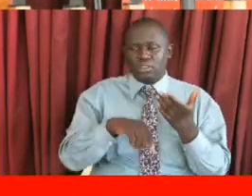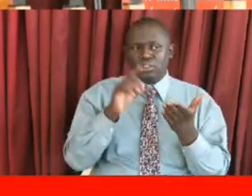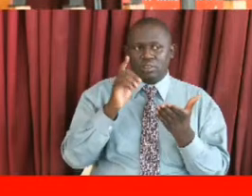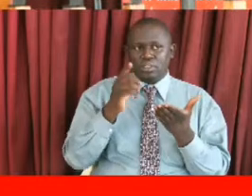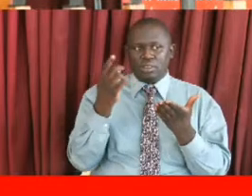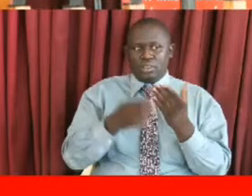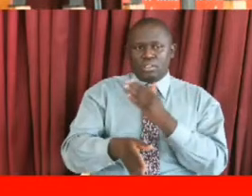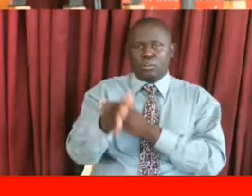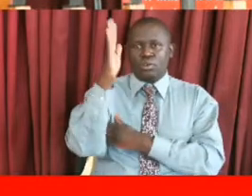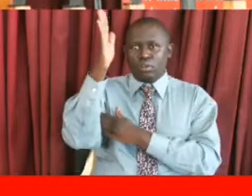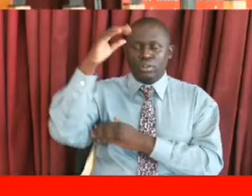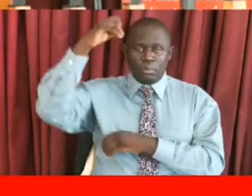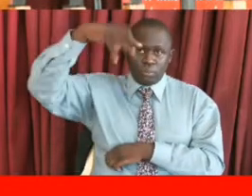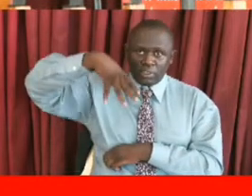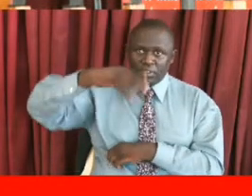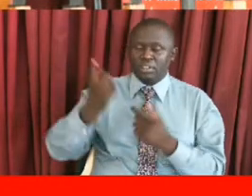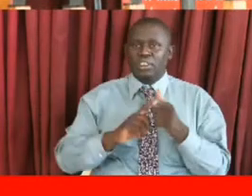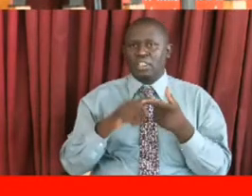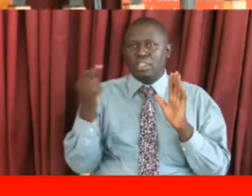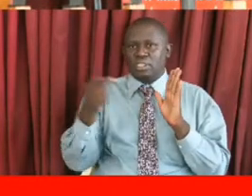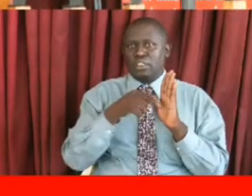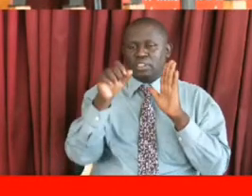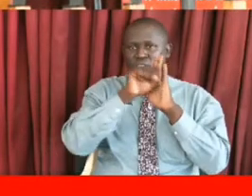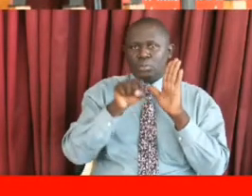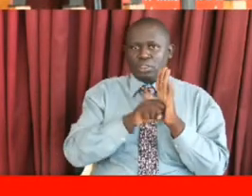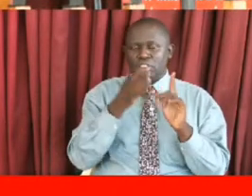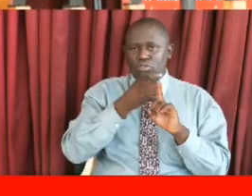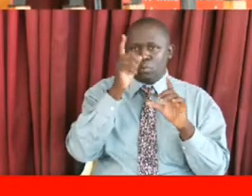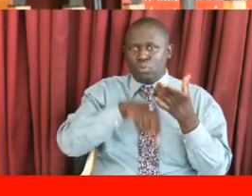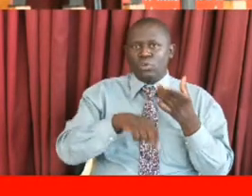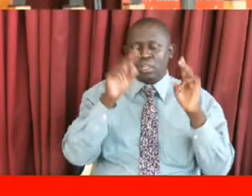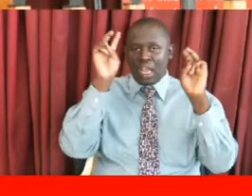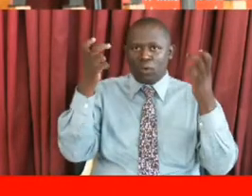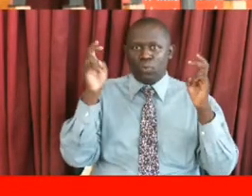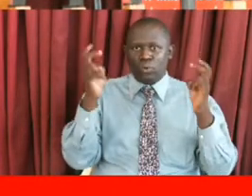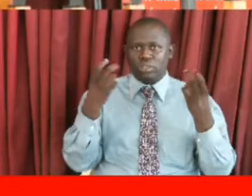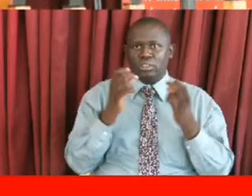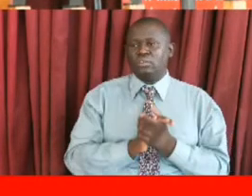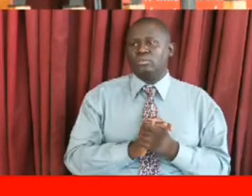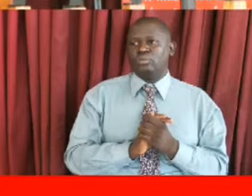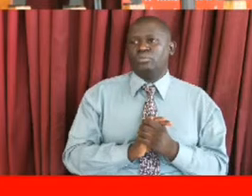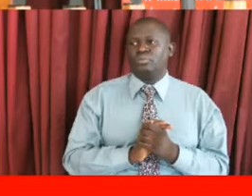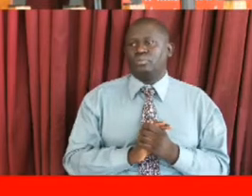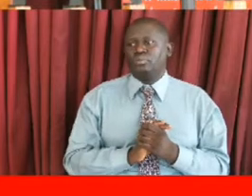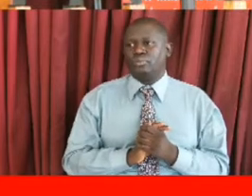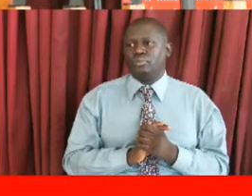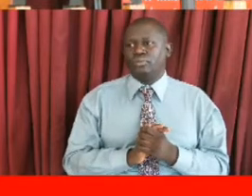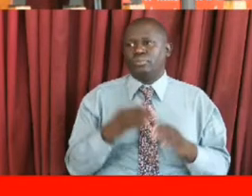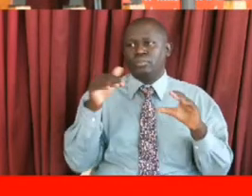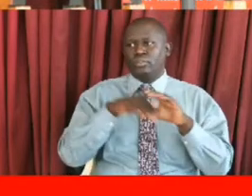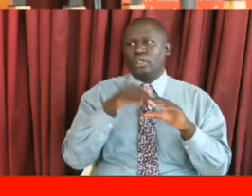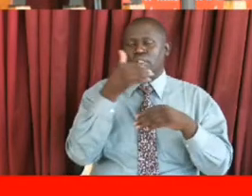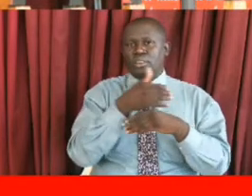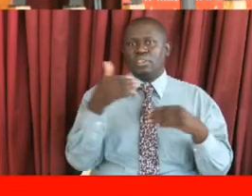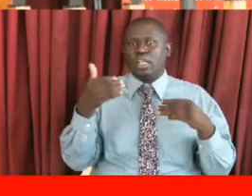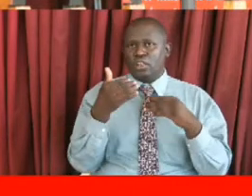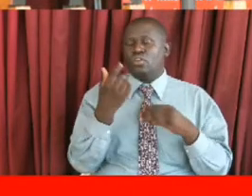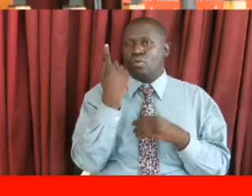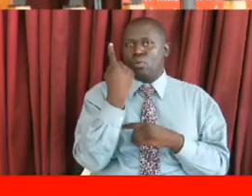and this this subject is taken from a quote H in slide